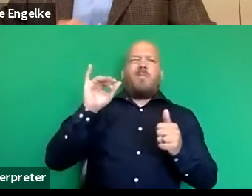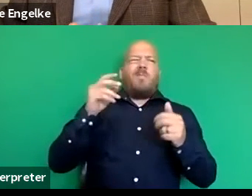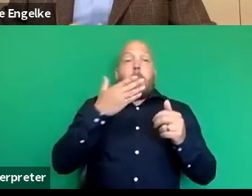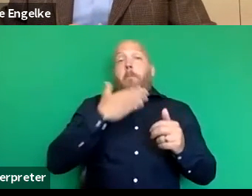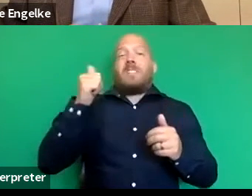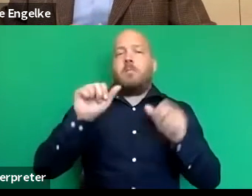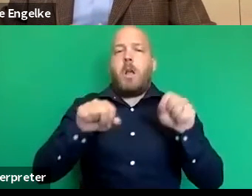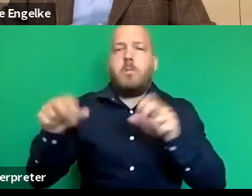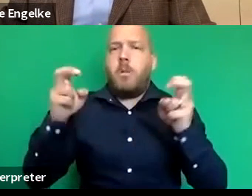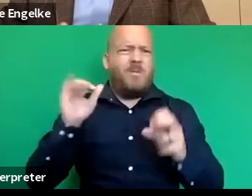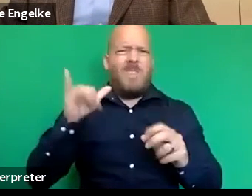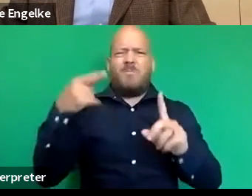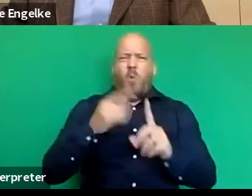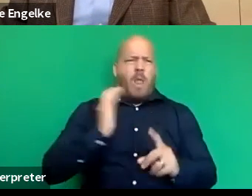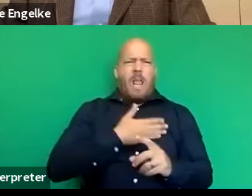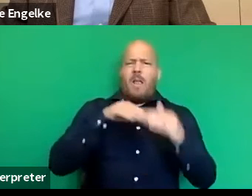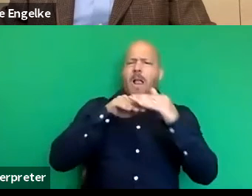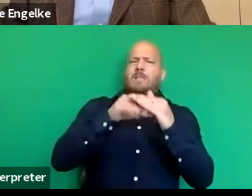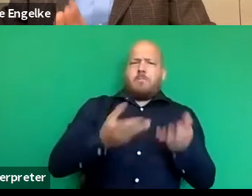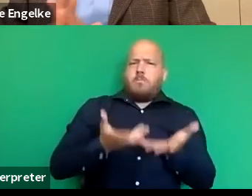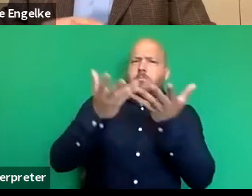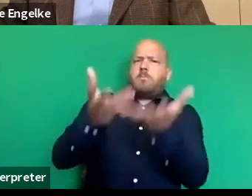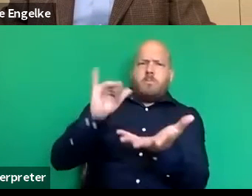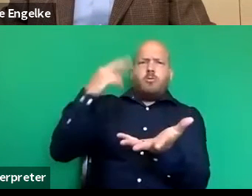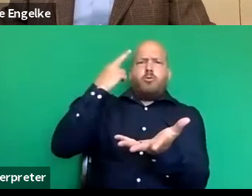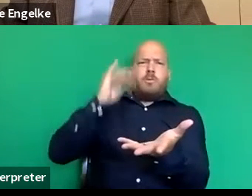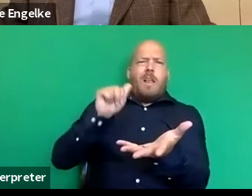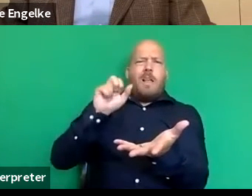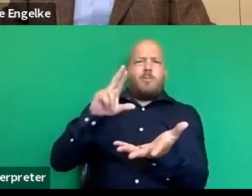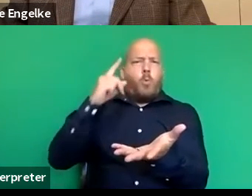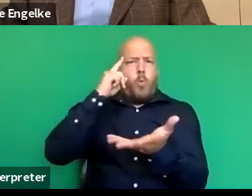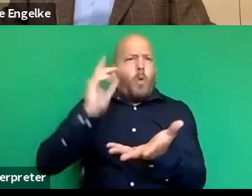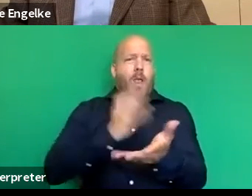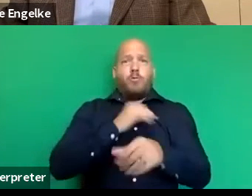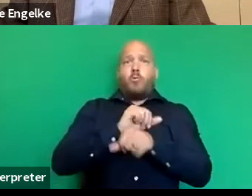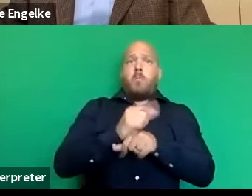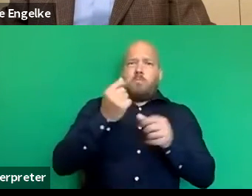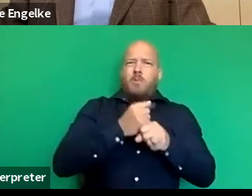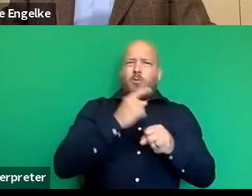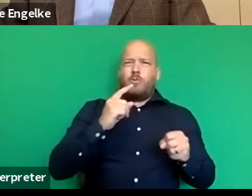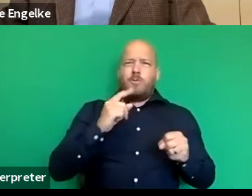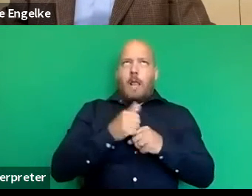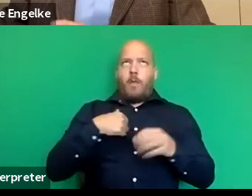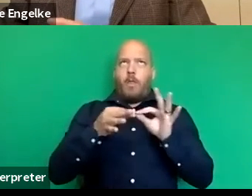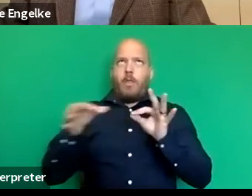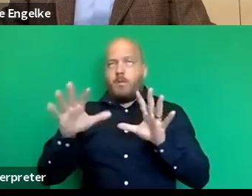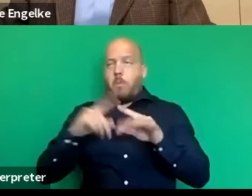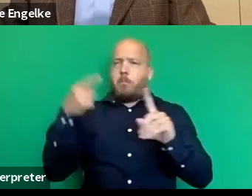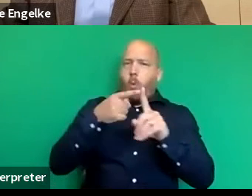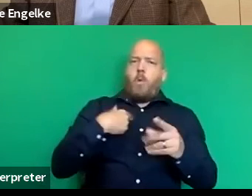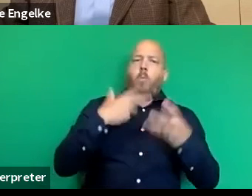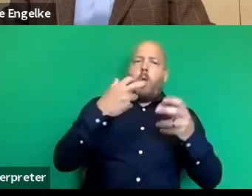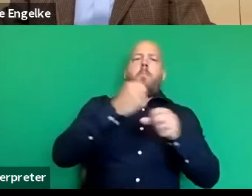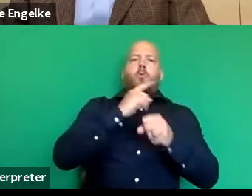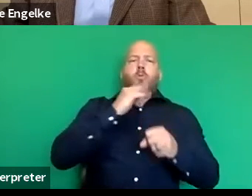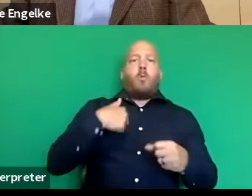Or best possible job at all times, rather. So we said, no, it's definitely not ready yet. It's going to be 5 years. And 5 years